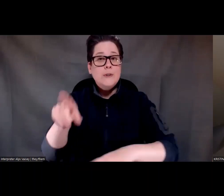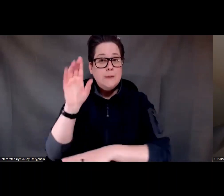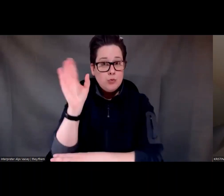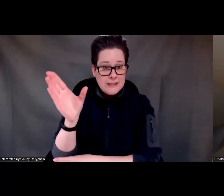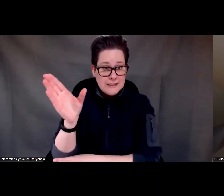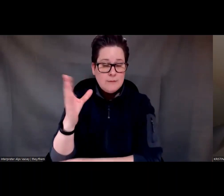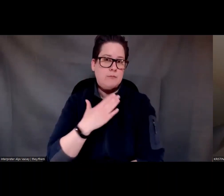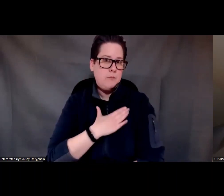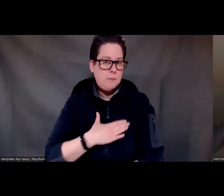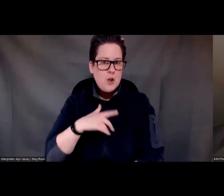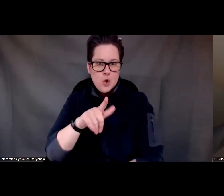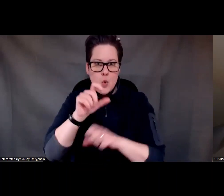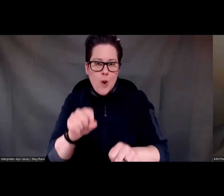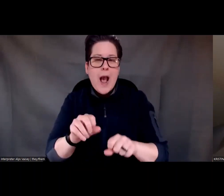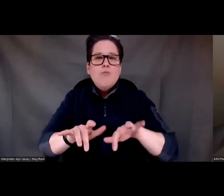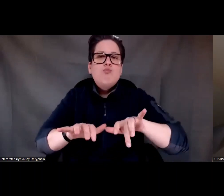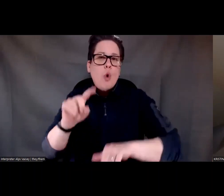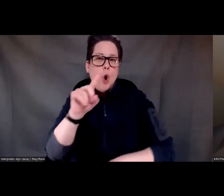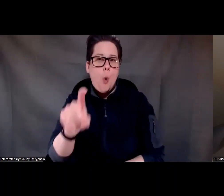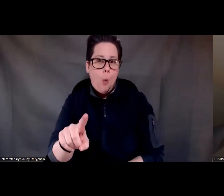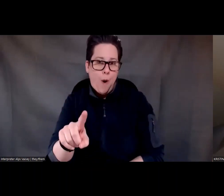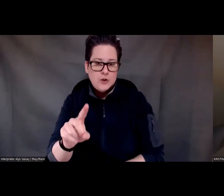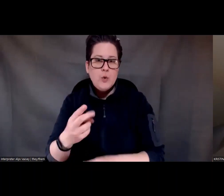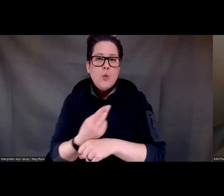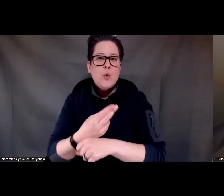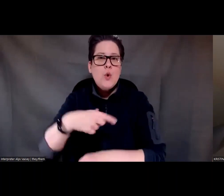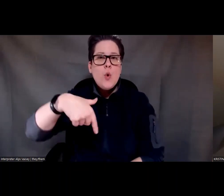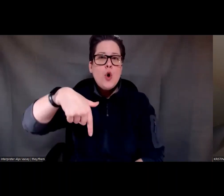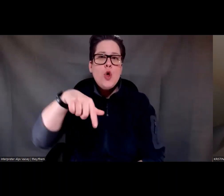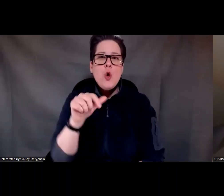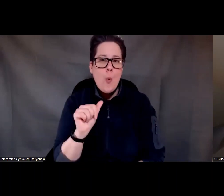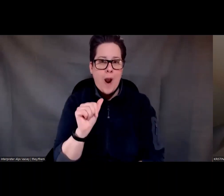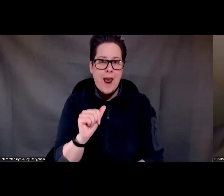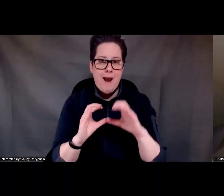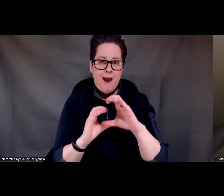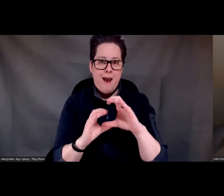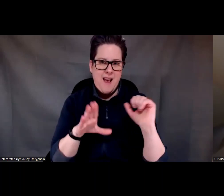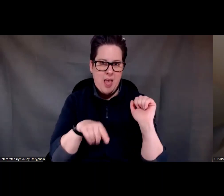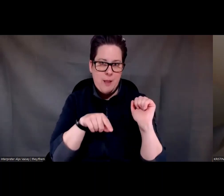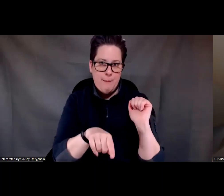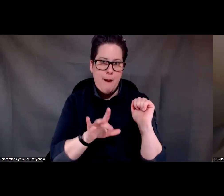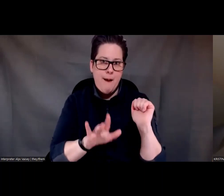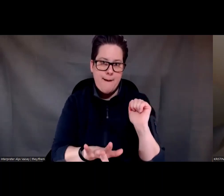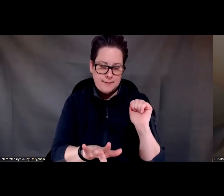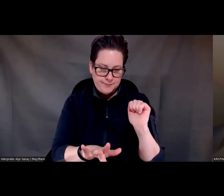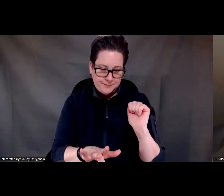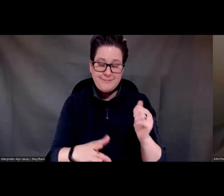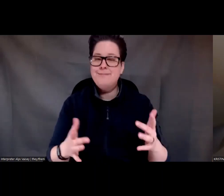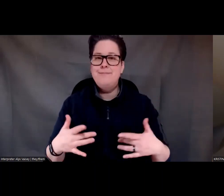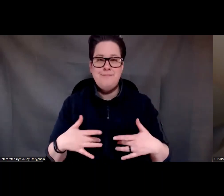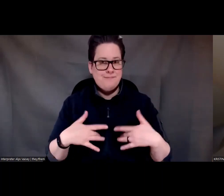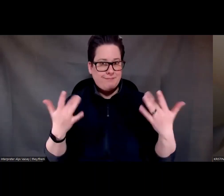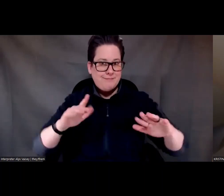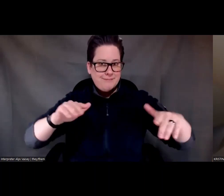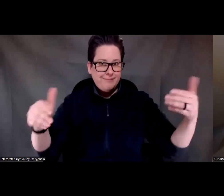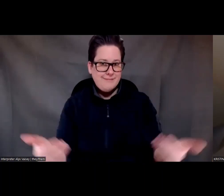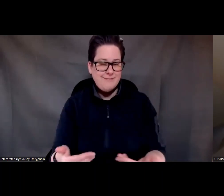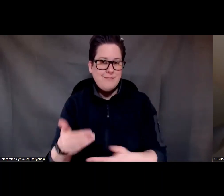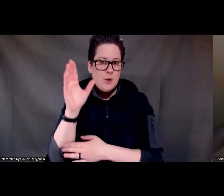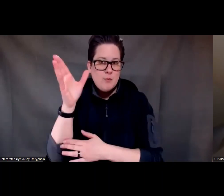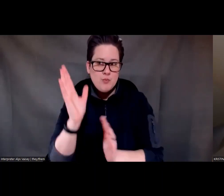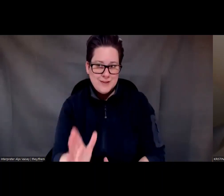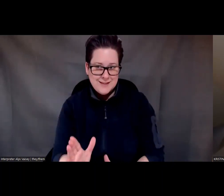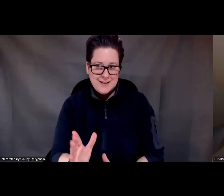presentation, please feel free to enter any questions in the Q&A box at the bottom of your screen. Now I'm pleased to introduce you to our